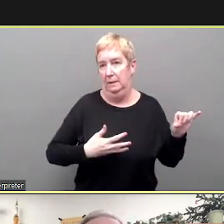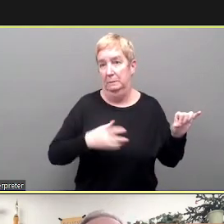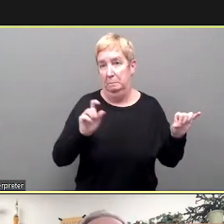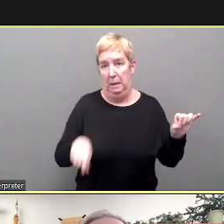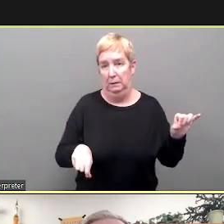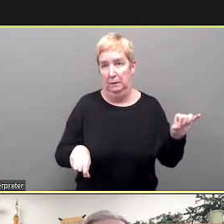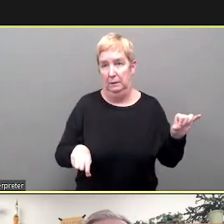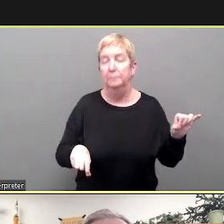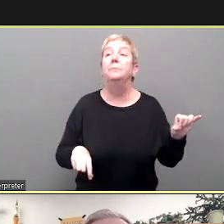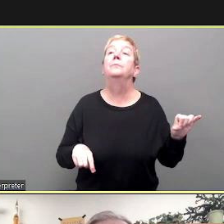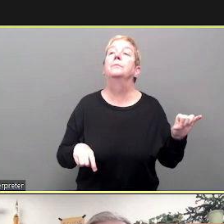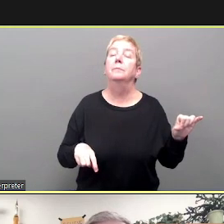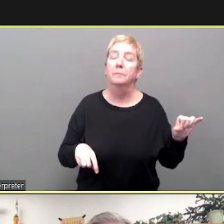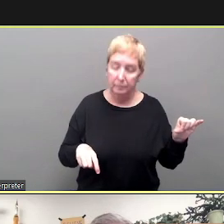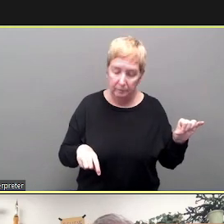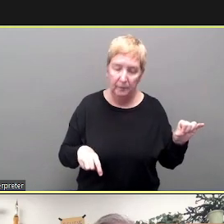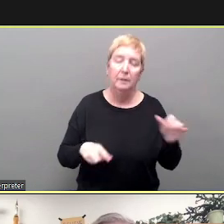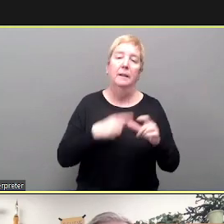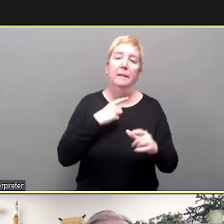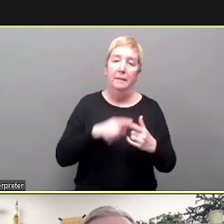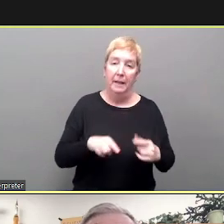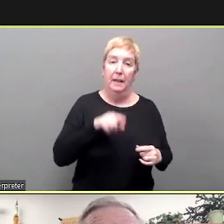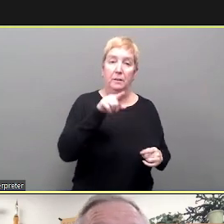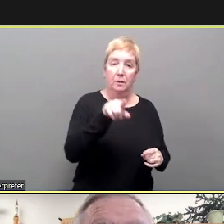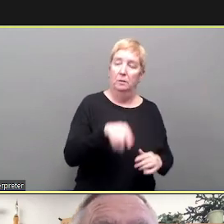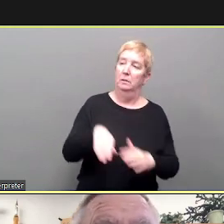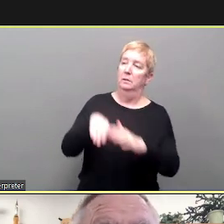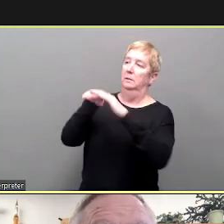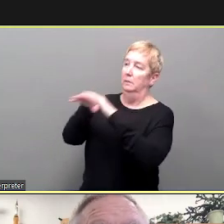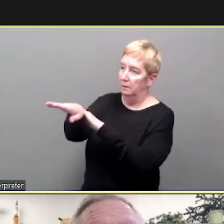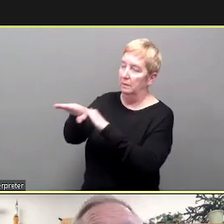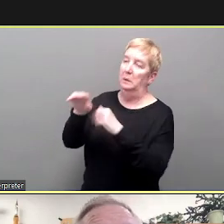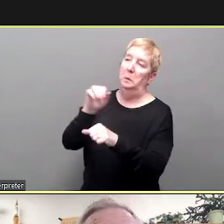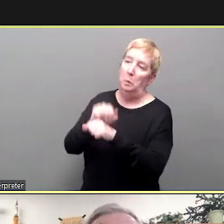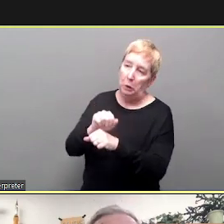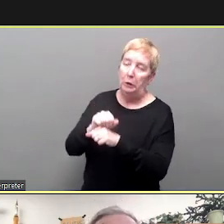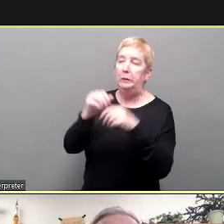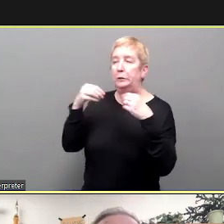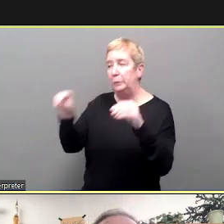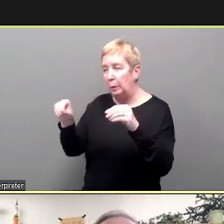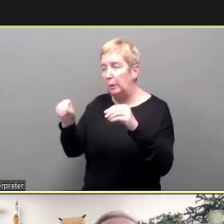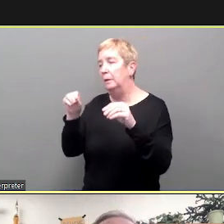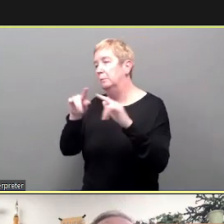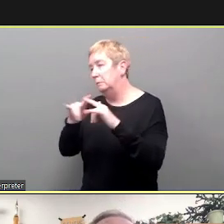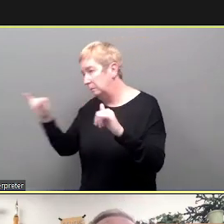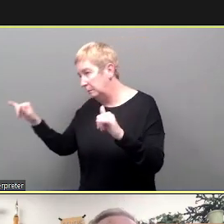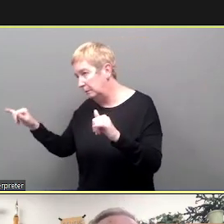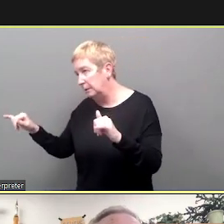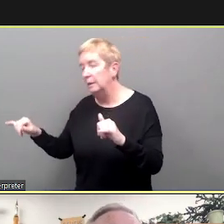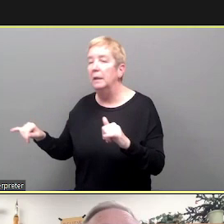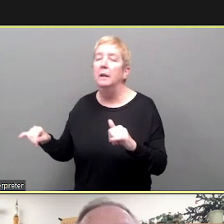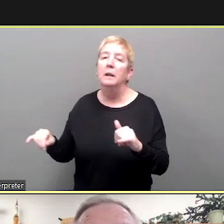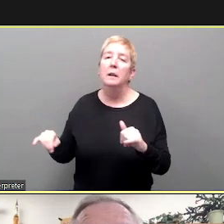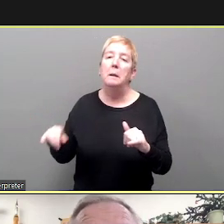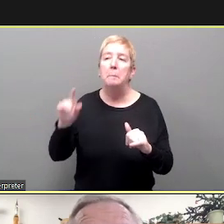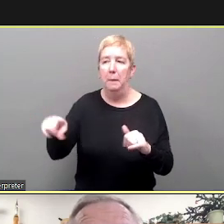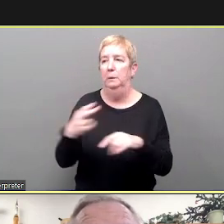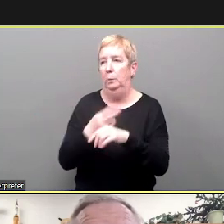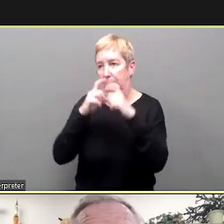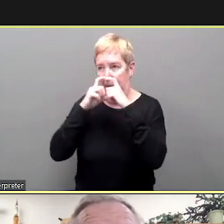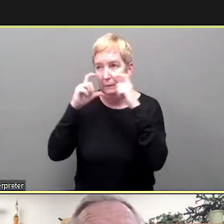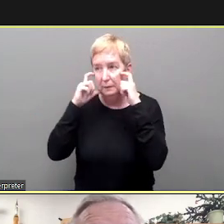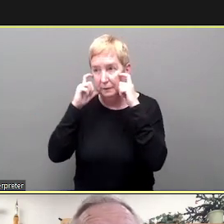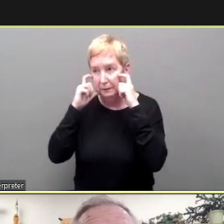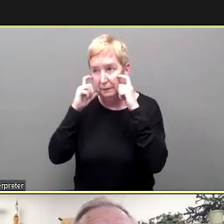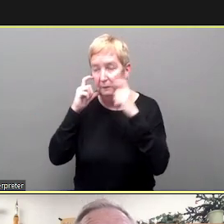then when you come back into society, regular life, going to the grocery store and the like, you need to wear a mask for